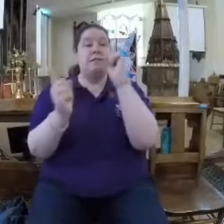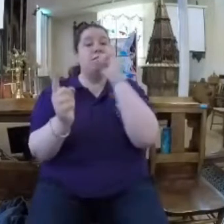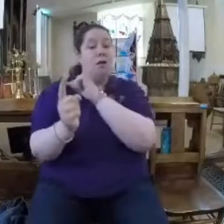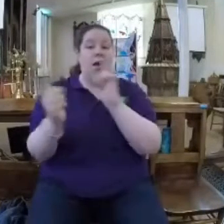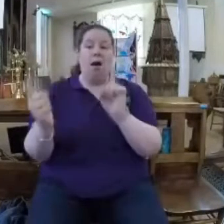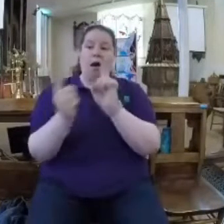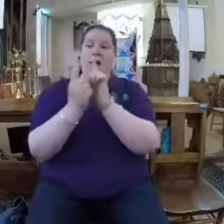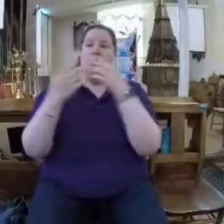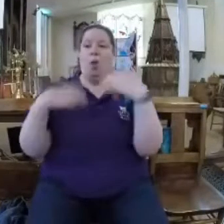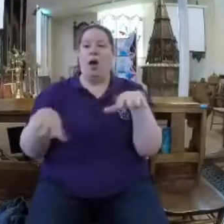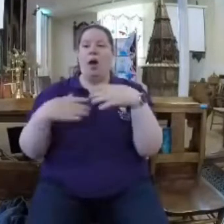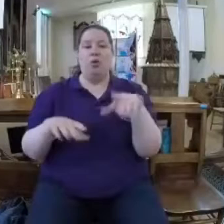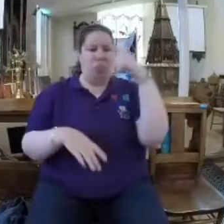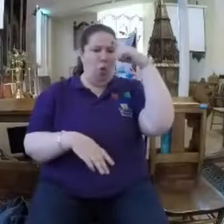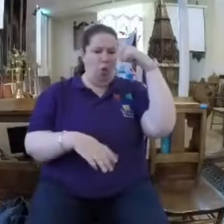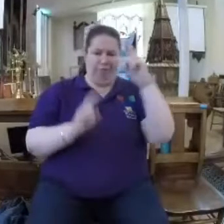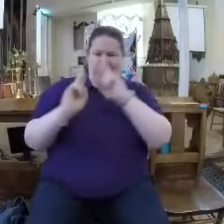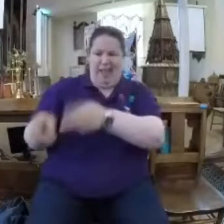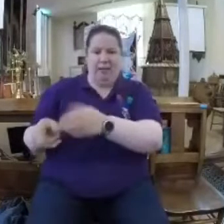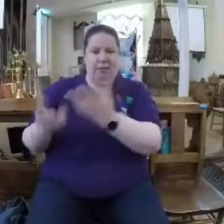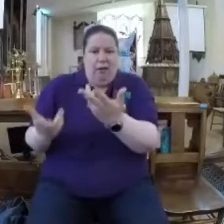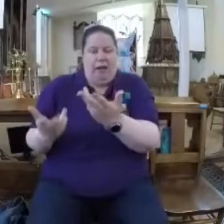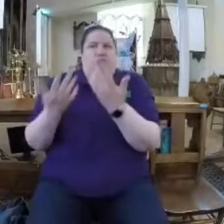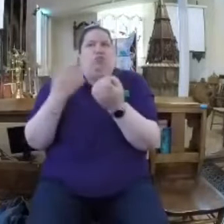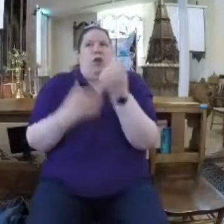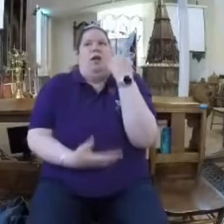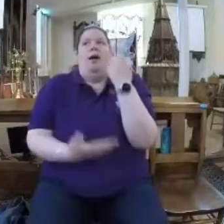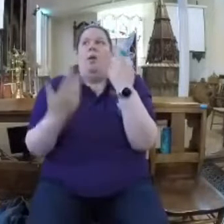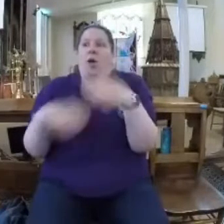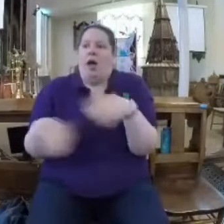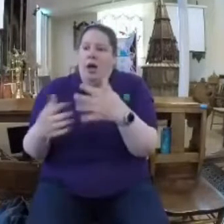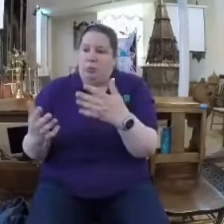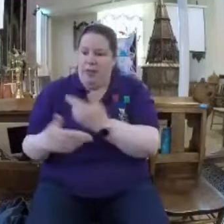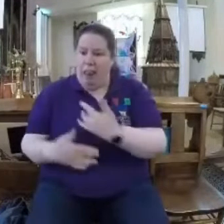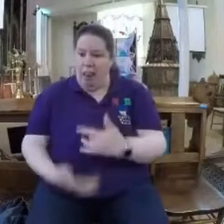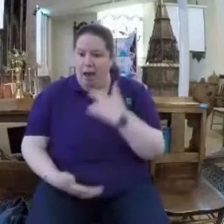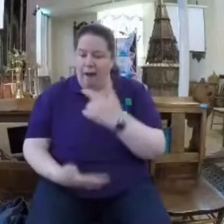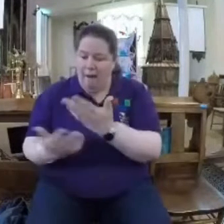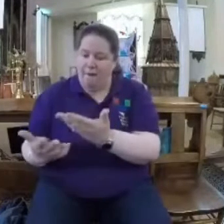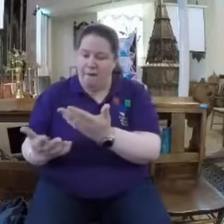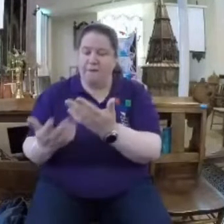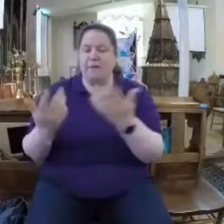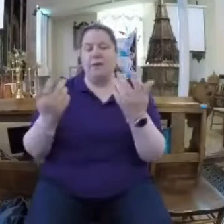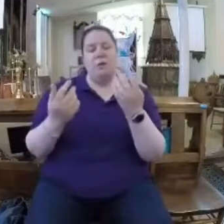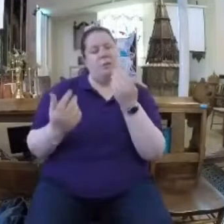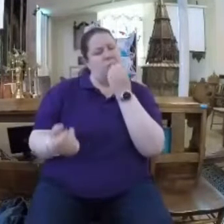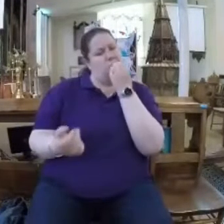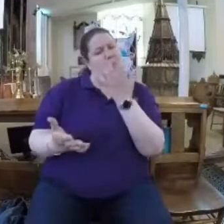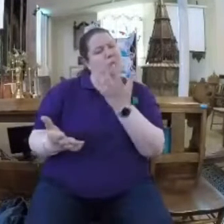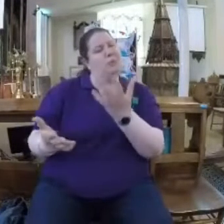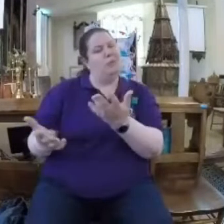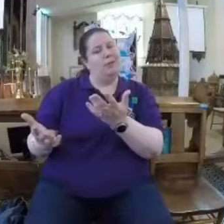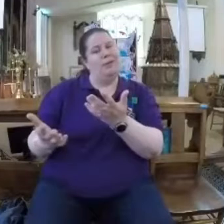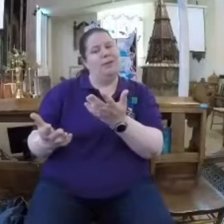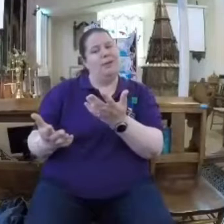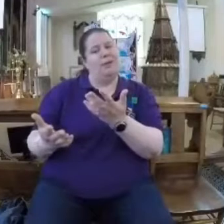son, who he's been grieving for decades. And in this beautiful moment, there's